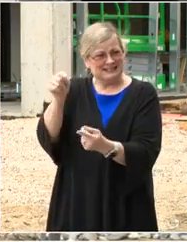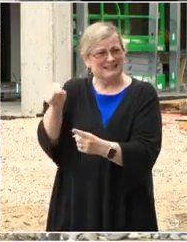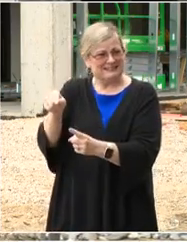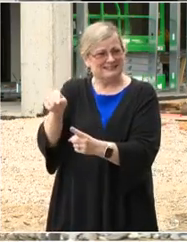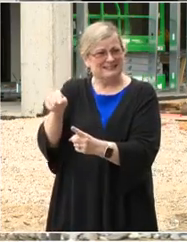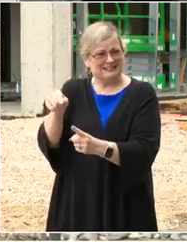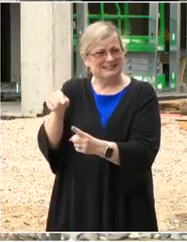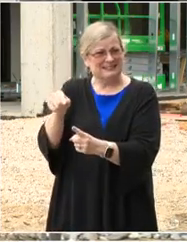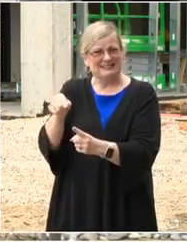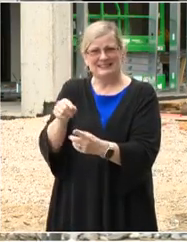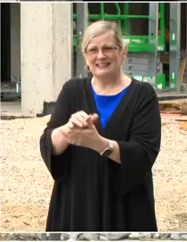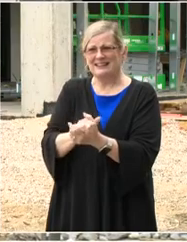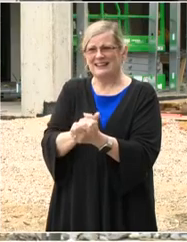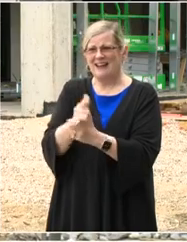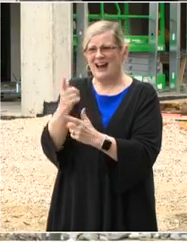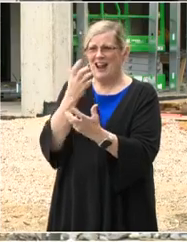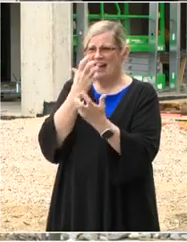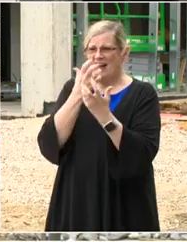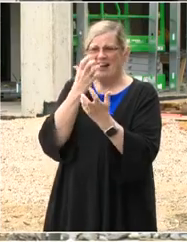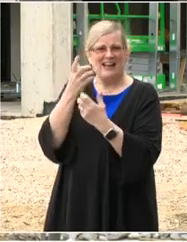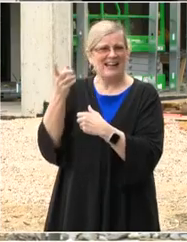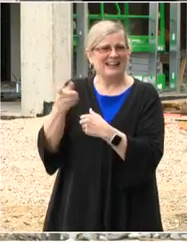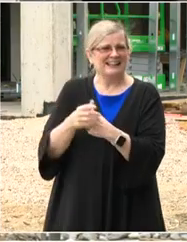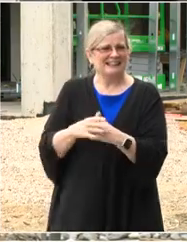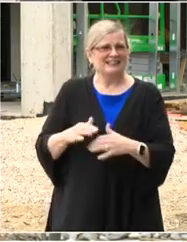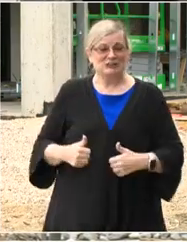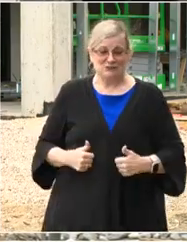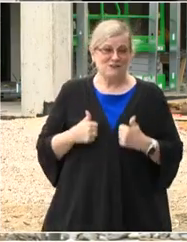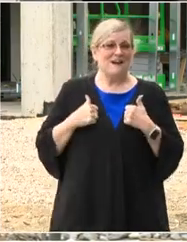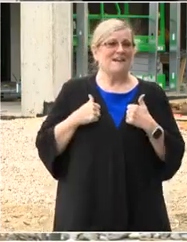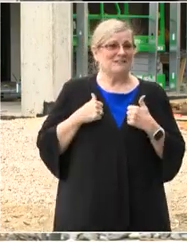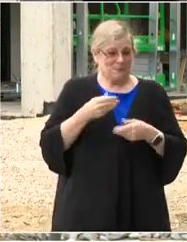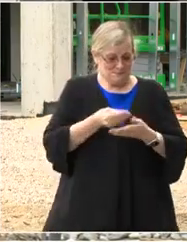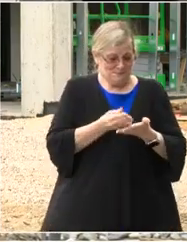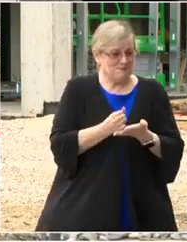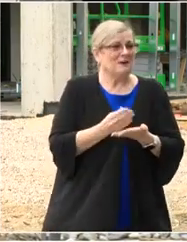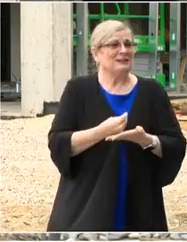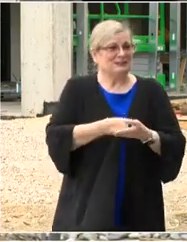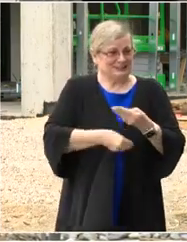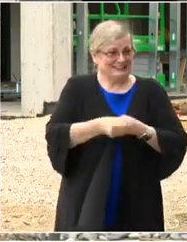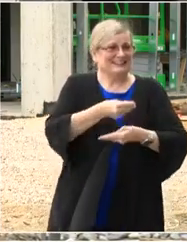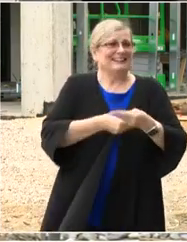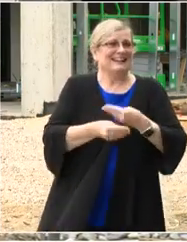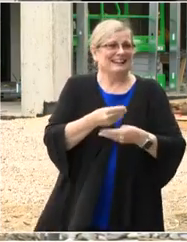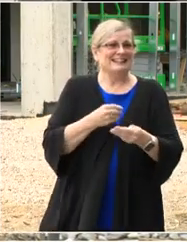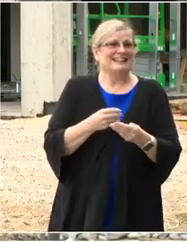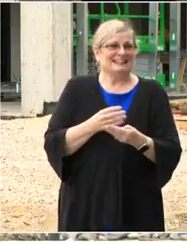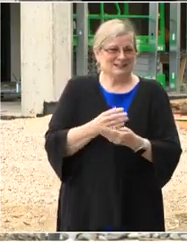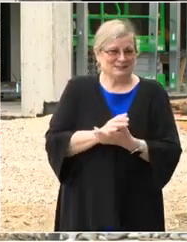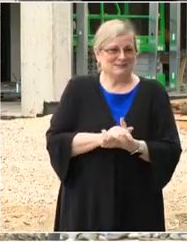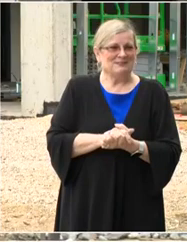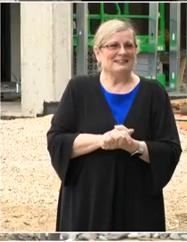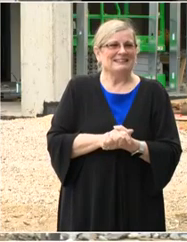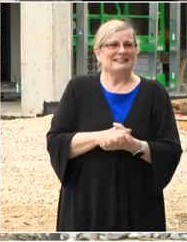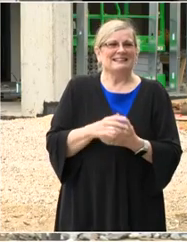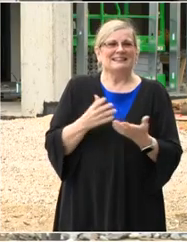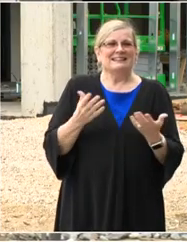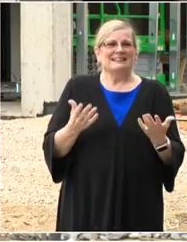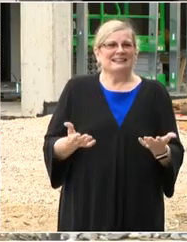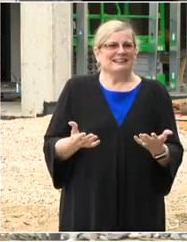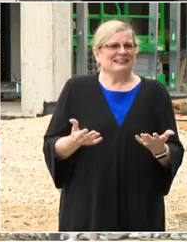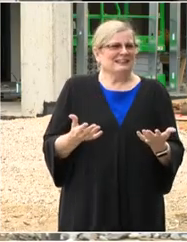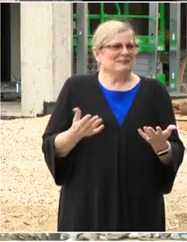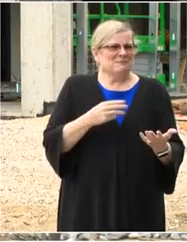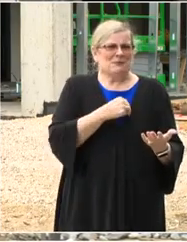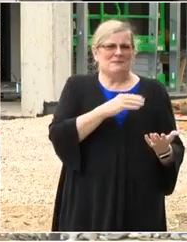can, that they survive the budget process, right? Because the mayor will present the budget on Thursday. So one of my pleas is